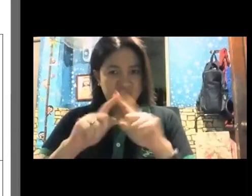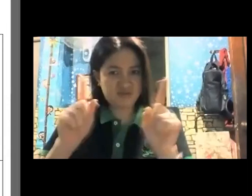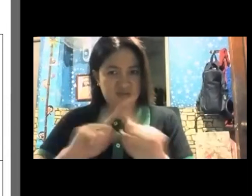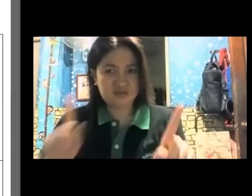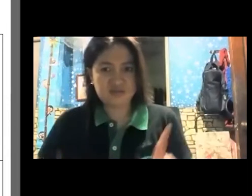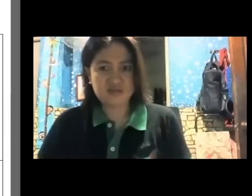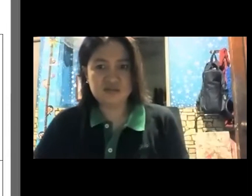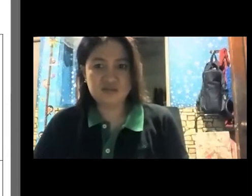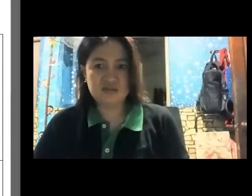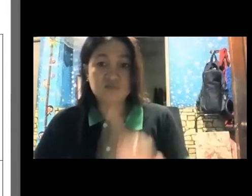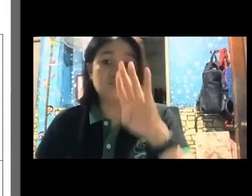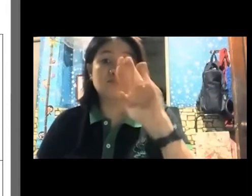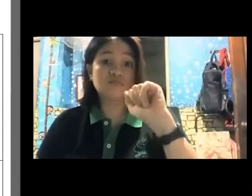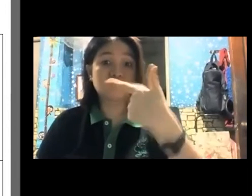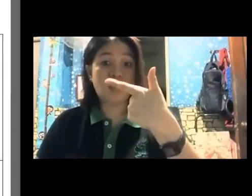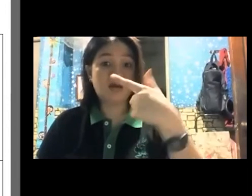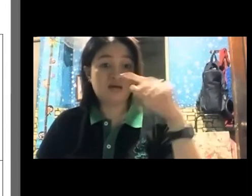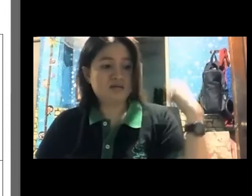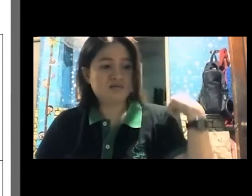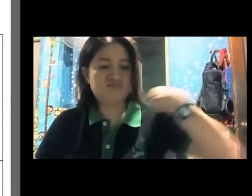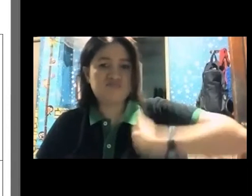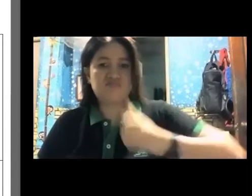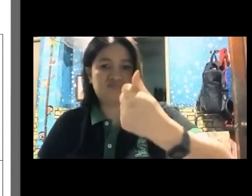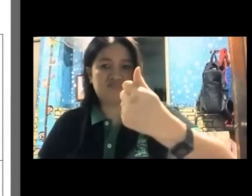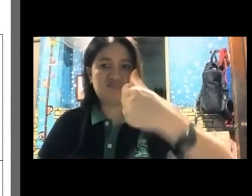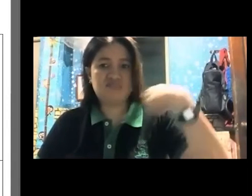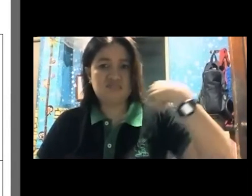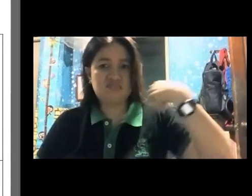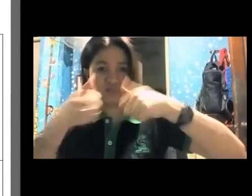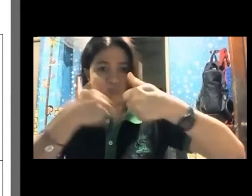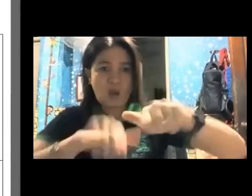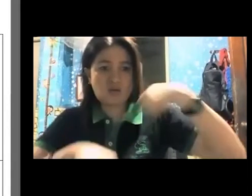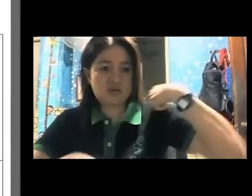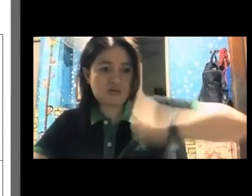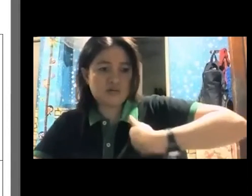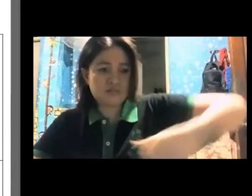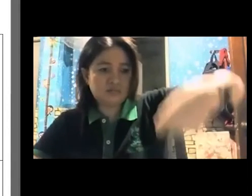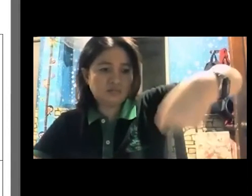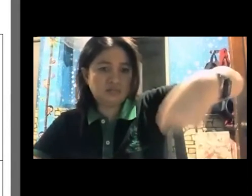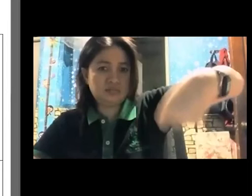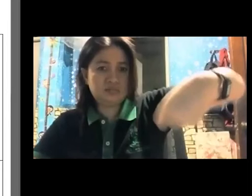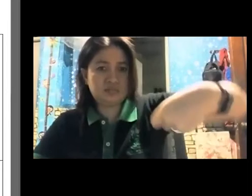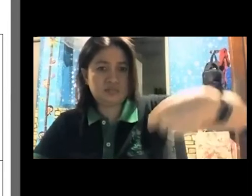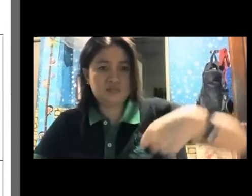and this is jacket. So you see there's a different movement. So bag is like this, across the shoulder